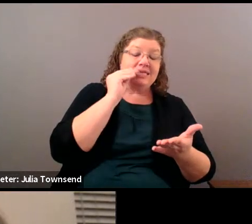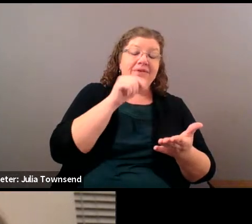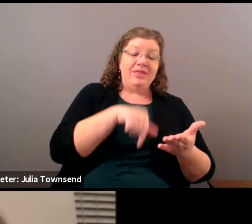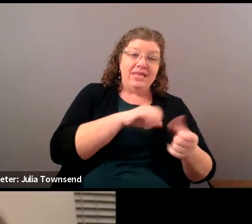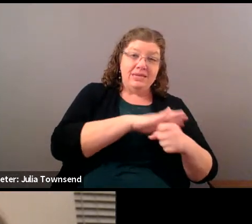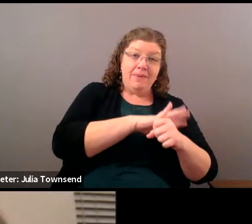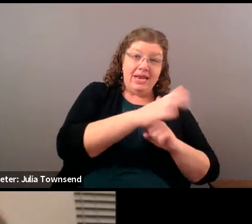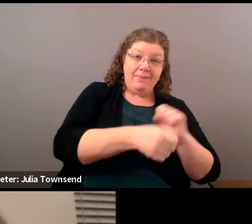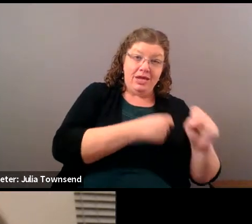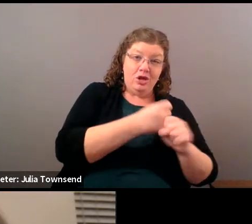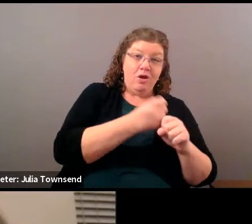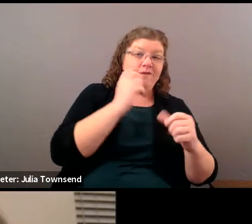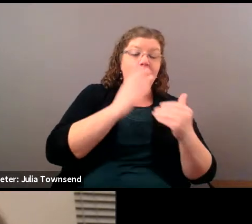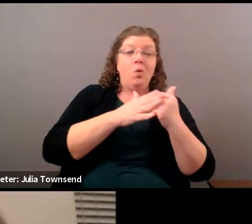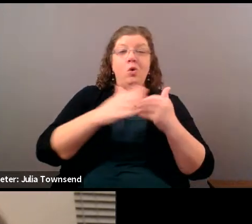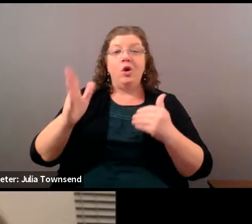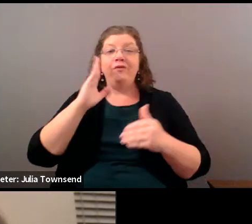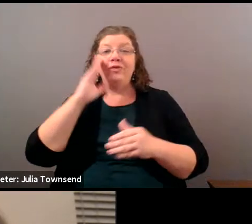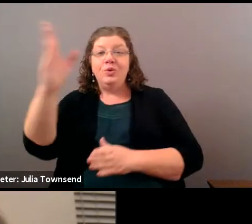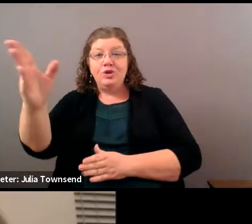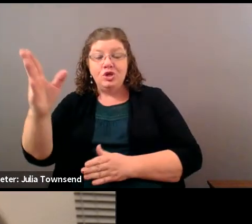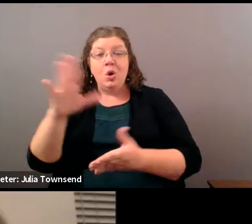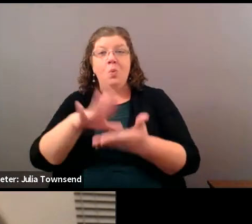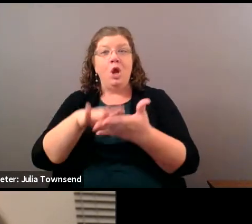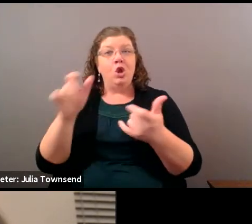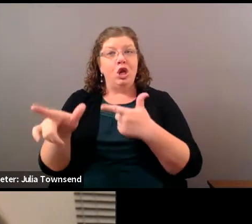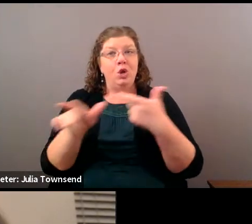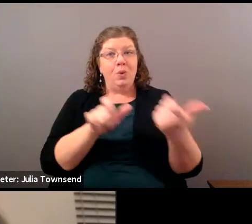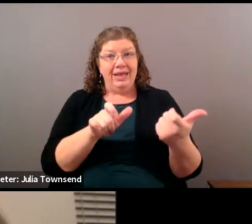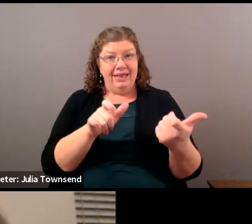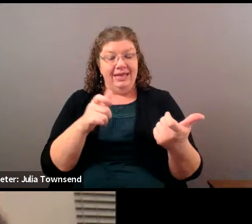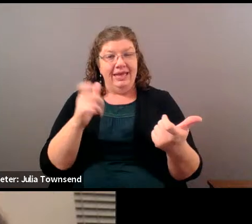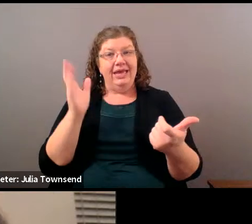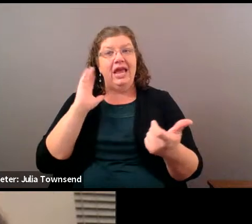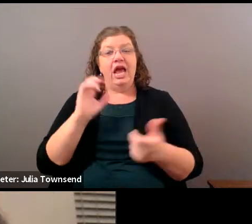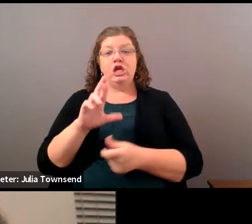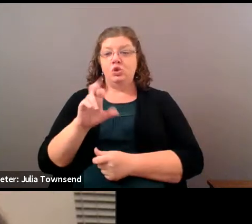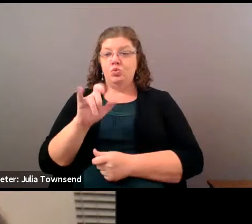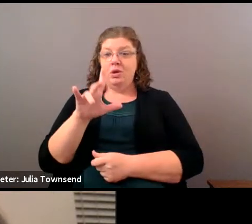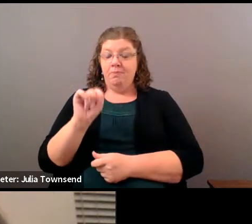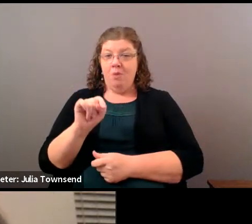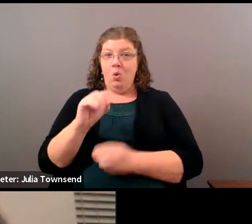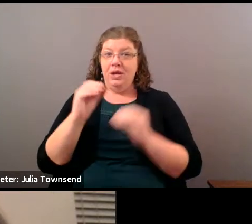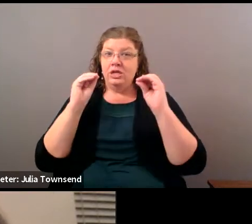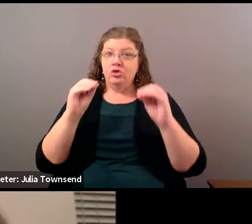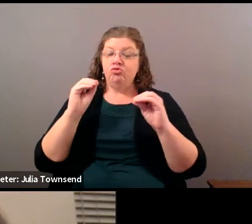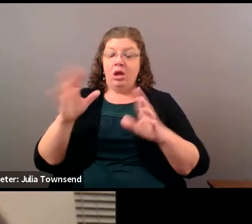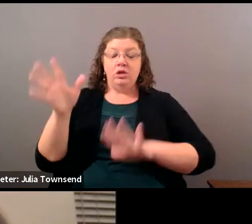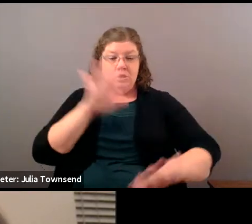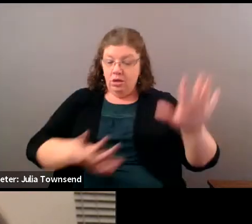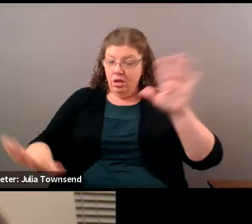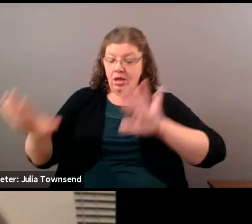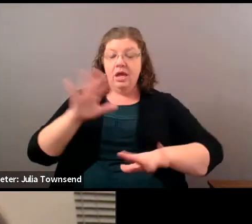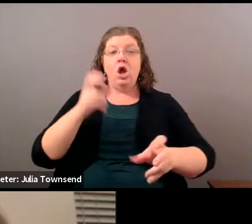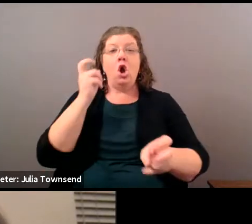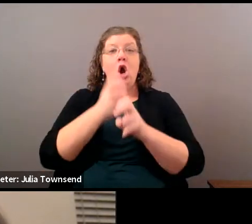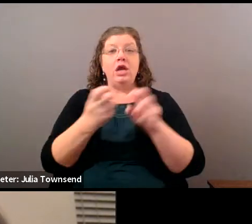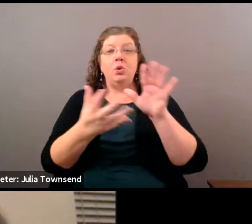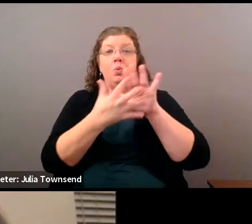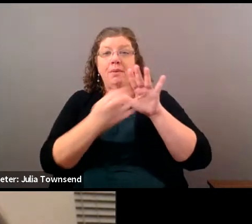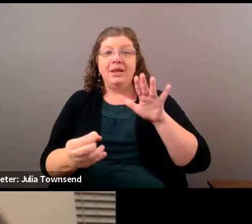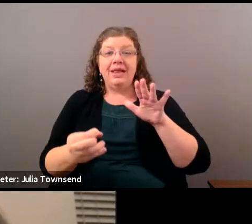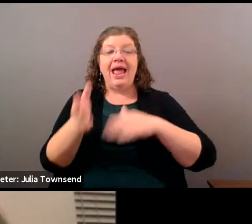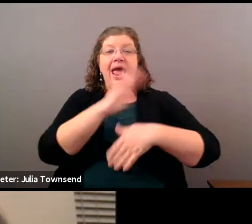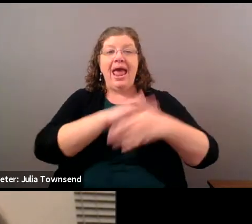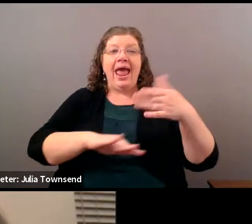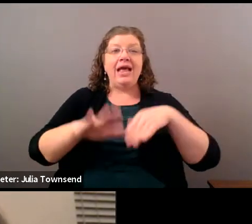into the future. So we learned very quickly as we had remote instruction realities that it was difficult to replicate hands-on science